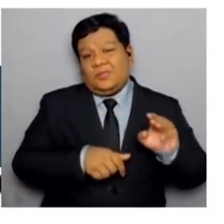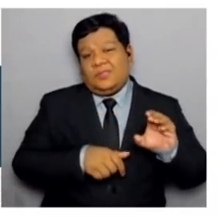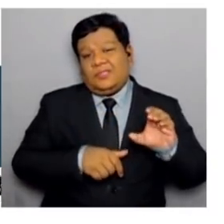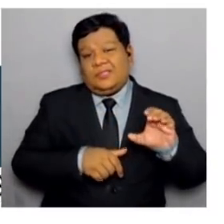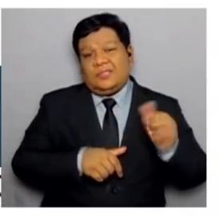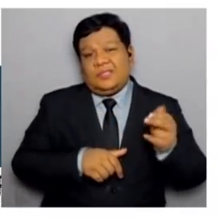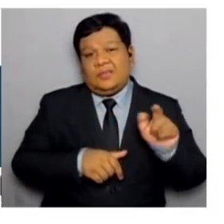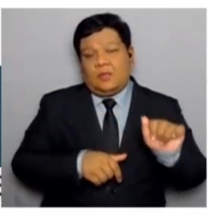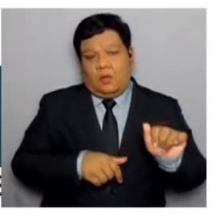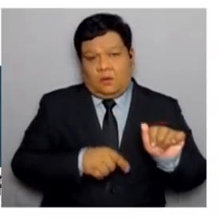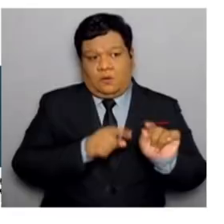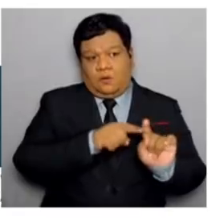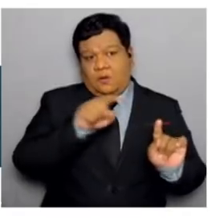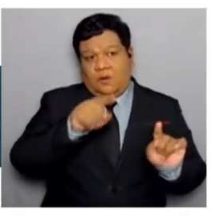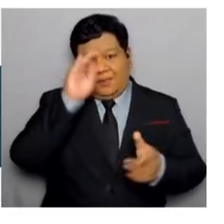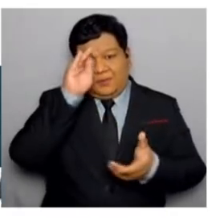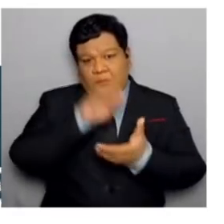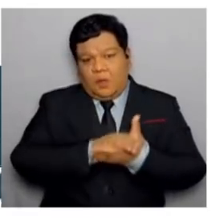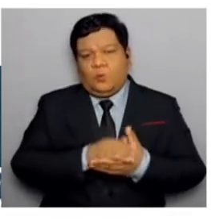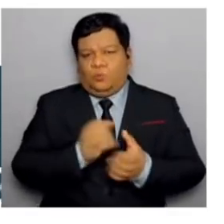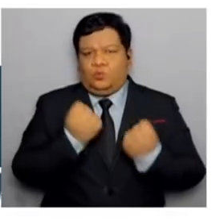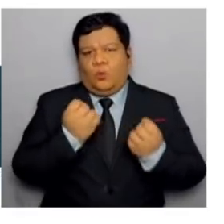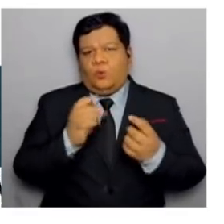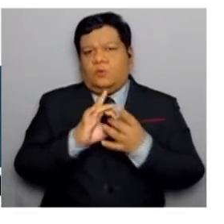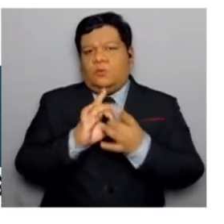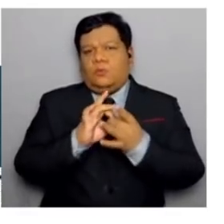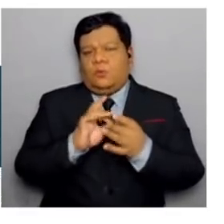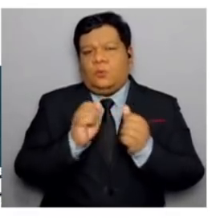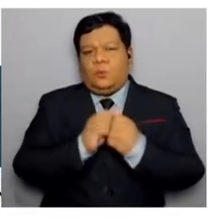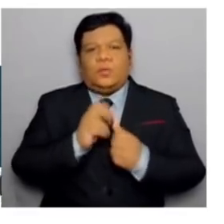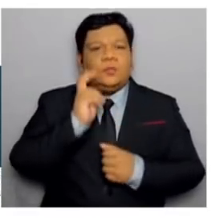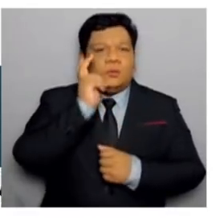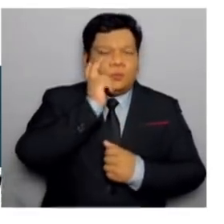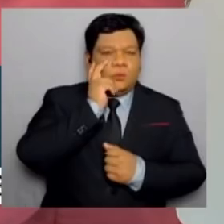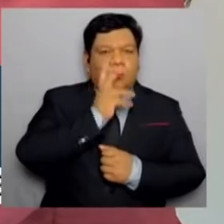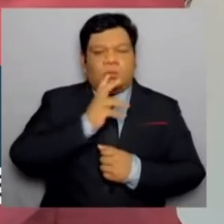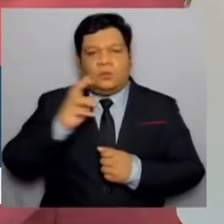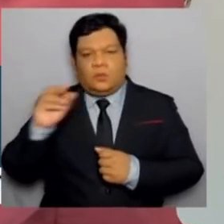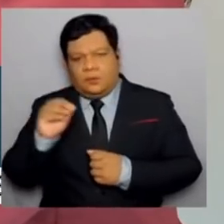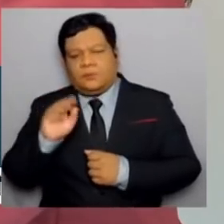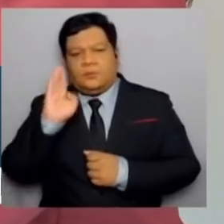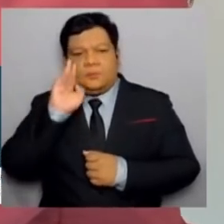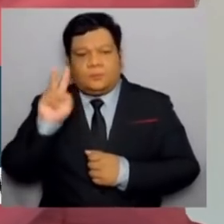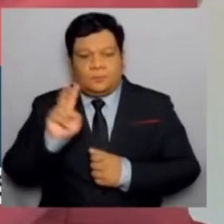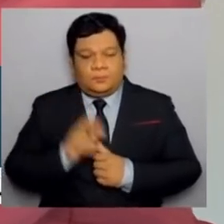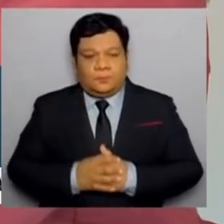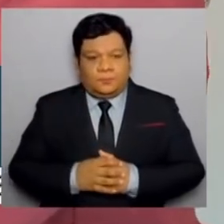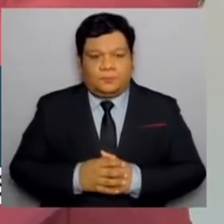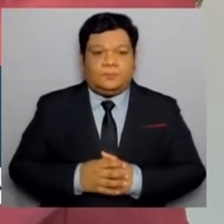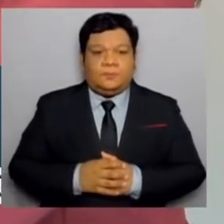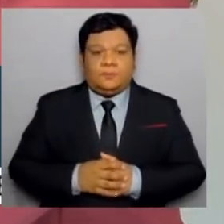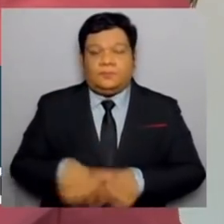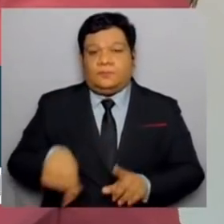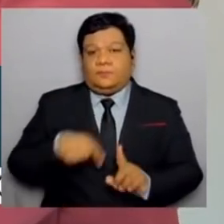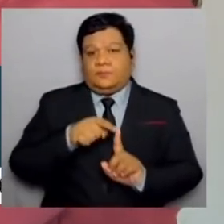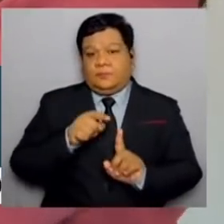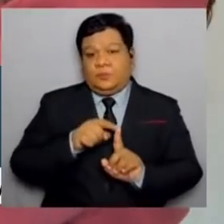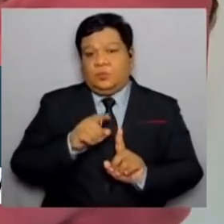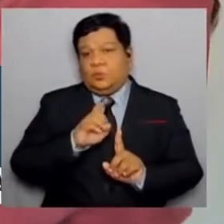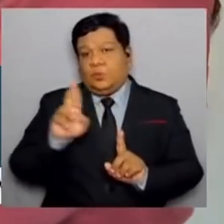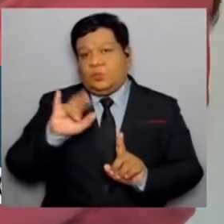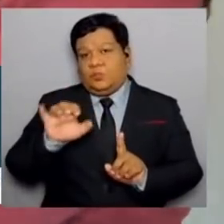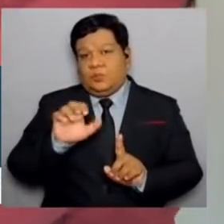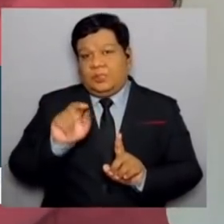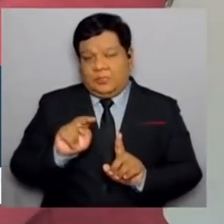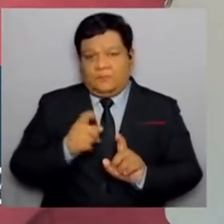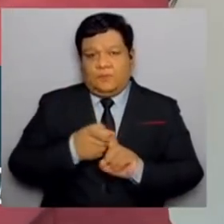Manny's strong affiliation to both the Duterte and Marcos camps. Dr. Jean Franco of the University of the Philippines